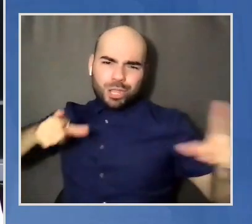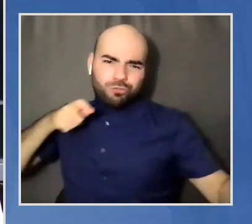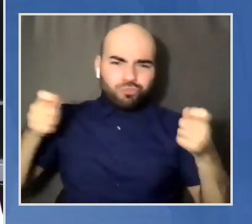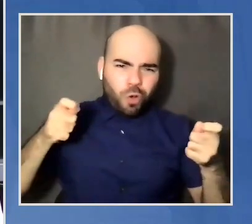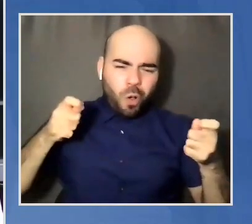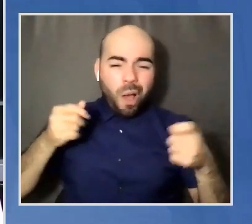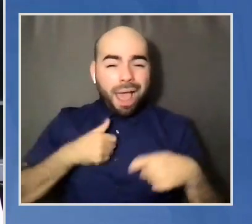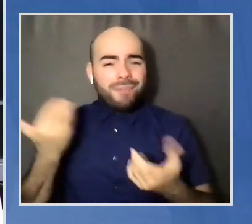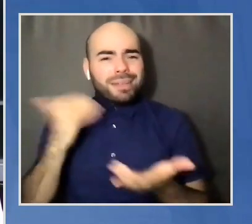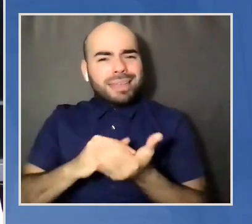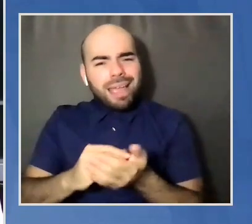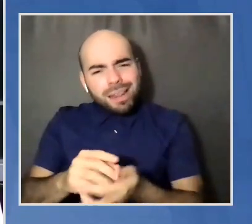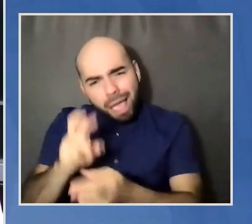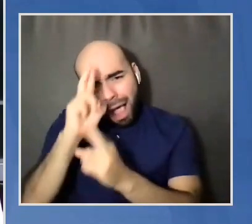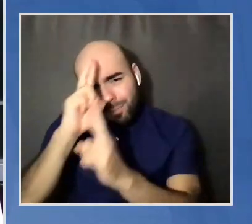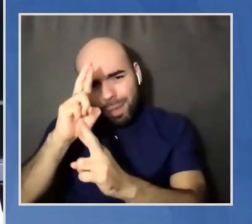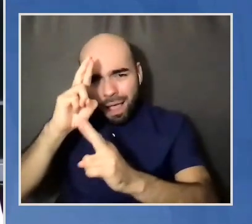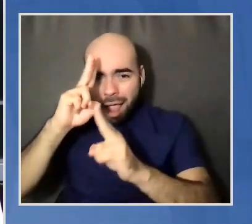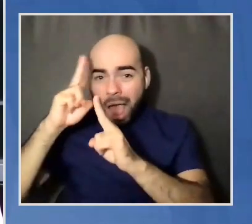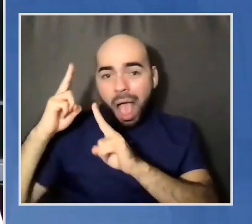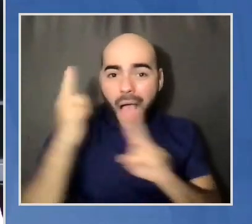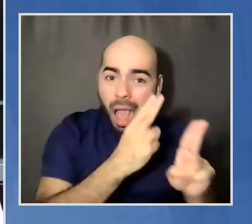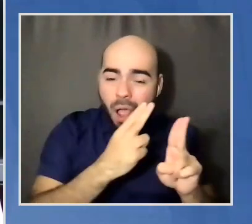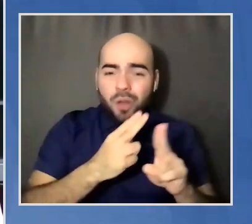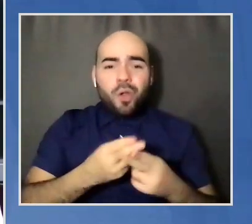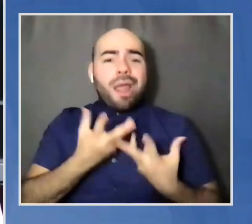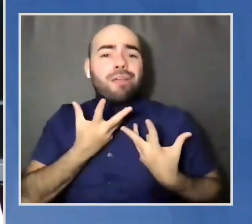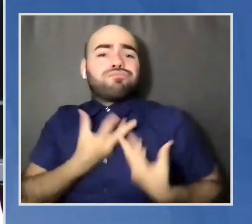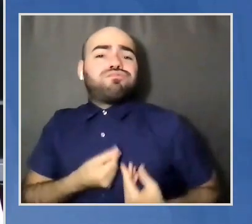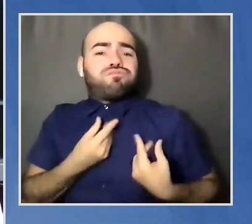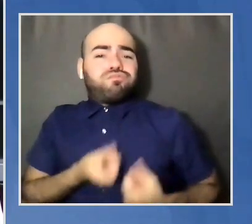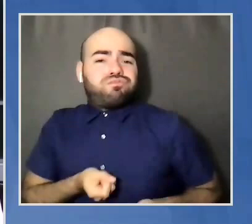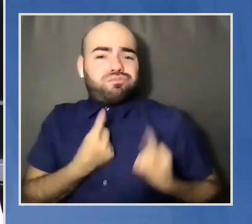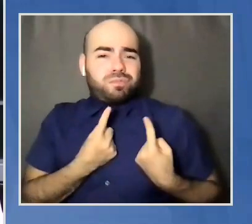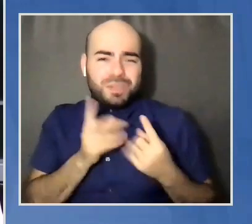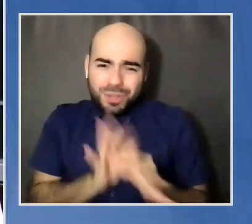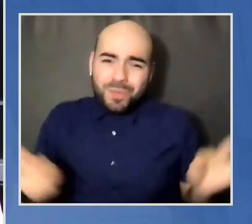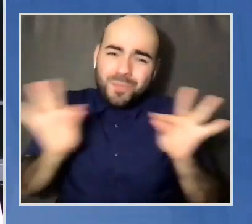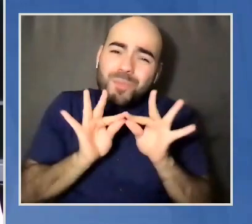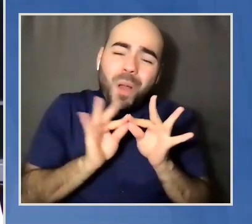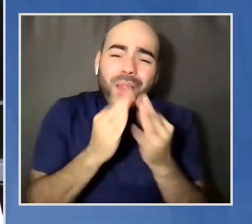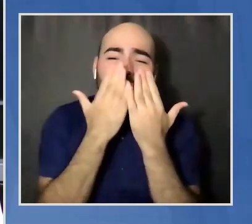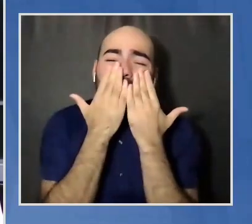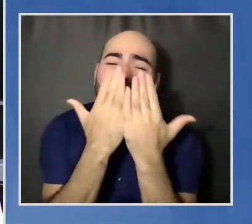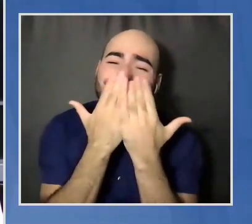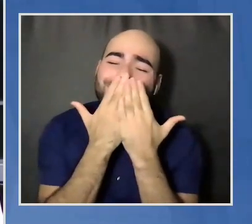public service again. And that is what this is all about, folks. So thank you so much. And